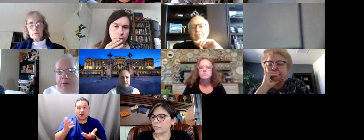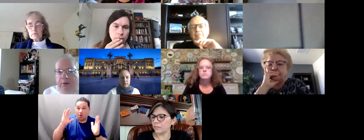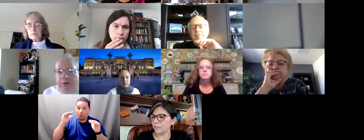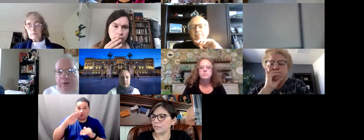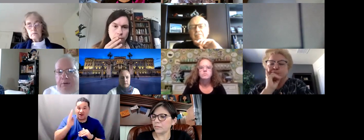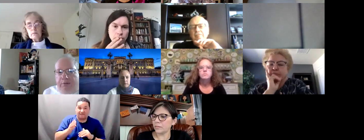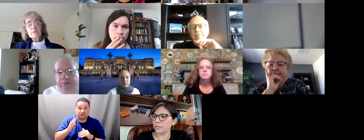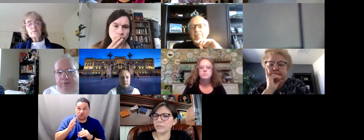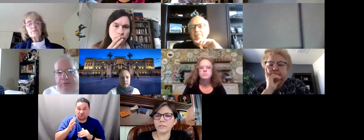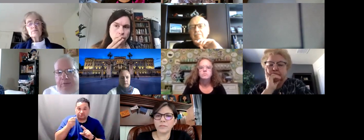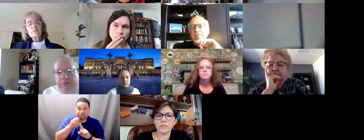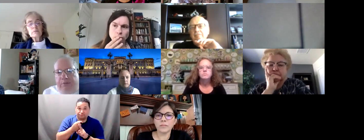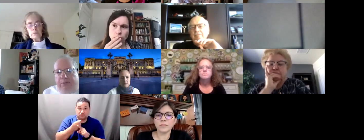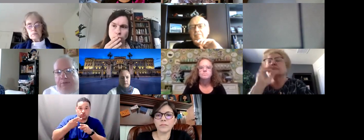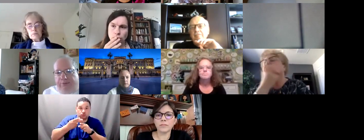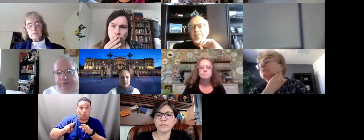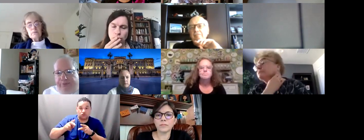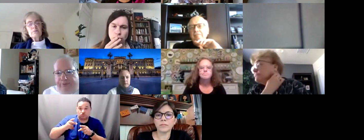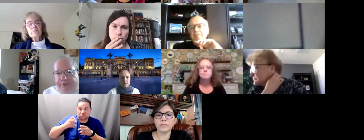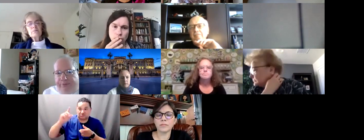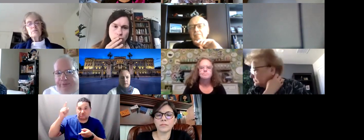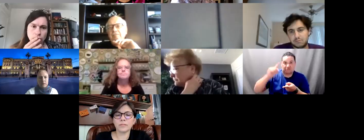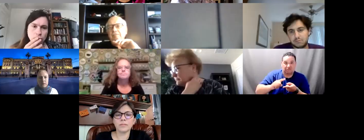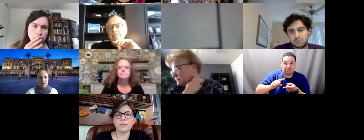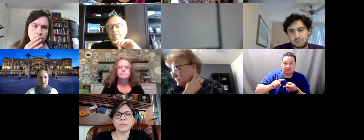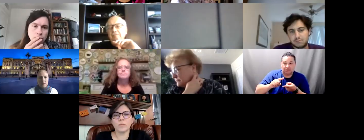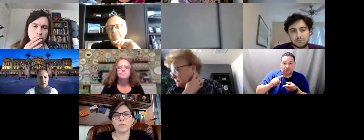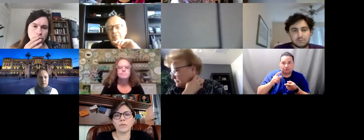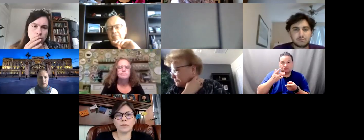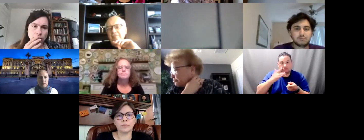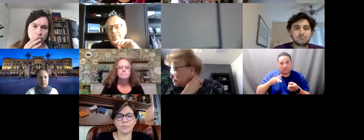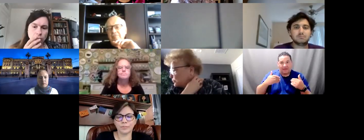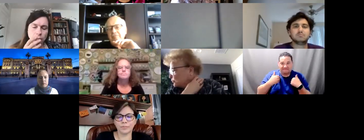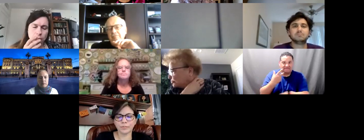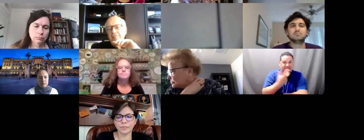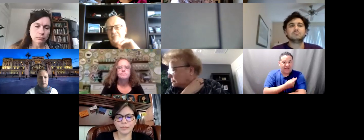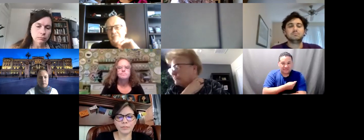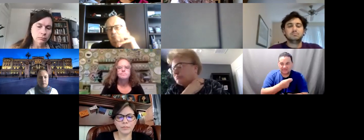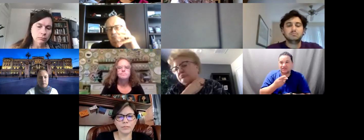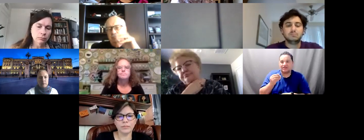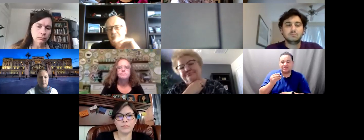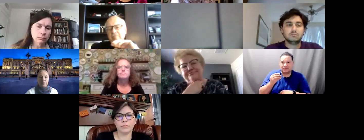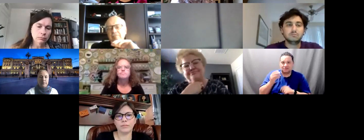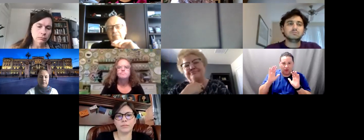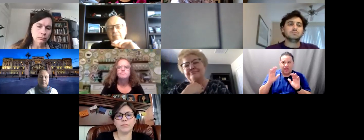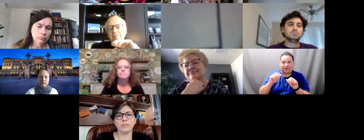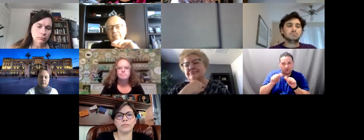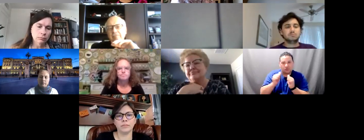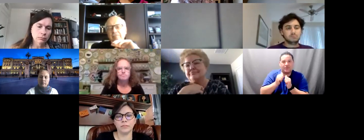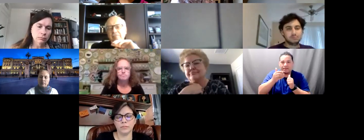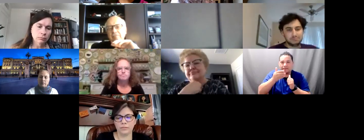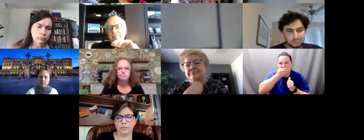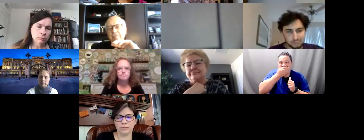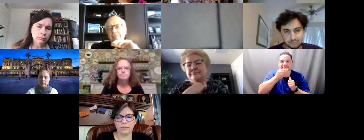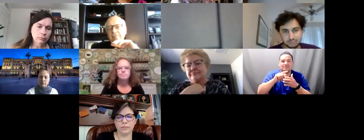And it's great that we have vaccines, and it's great, as we continue with masking and all of that. But whether or not we